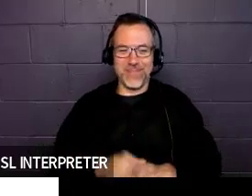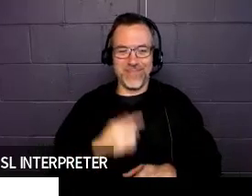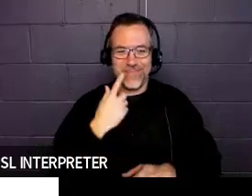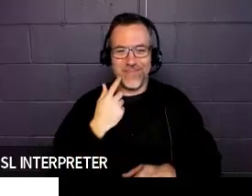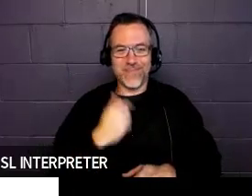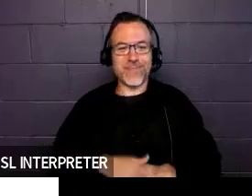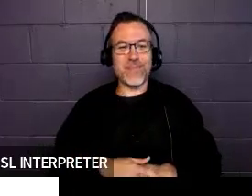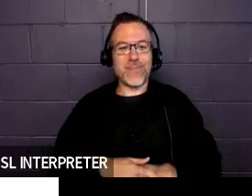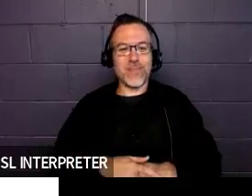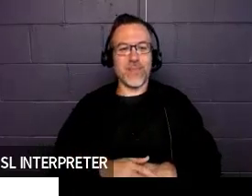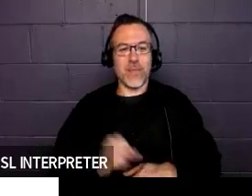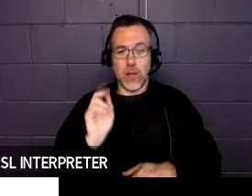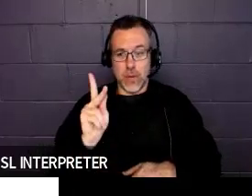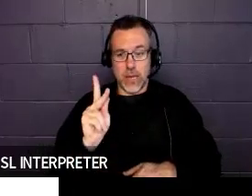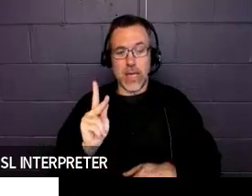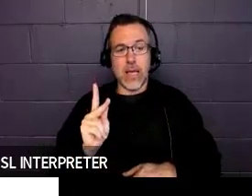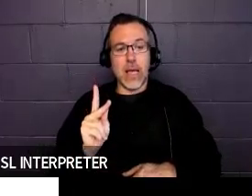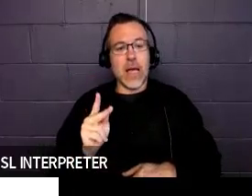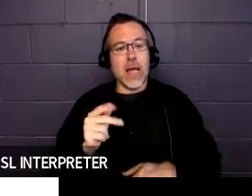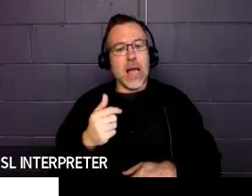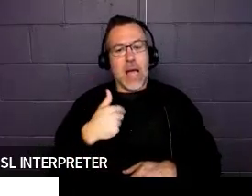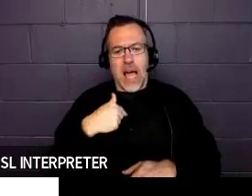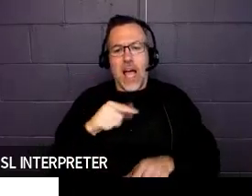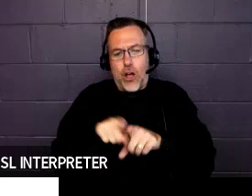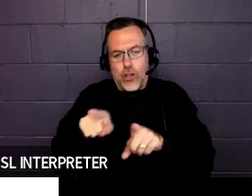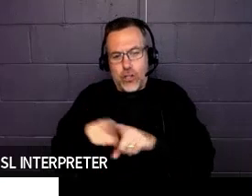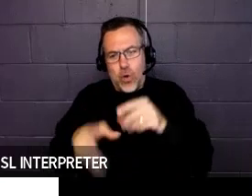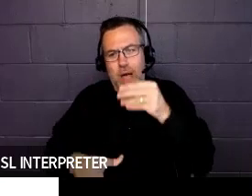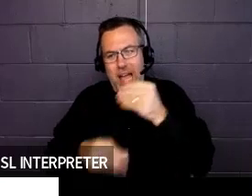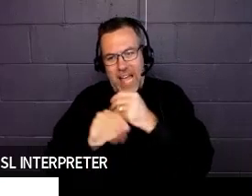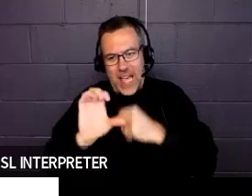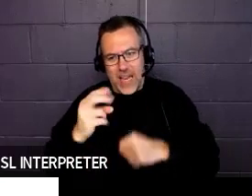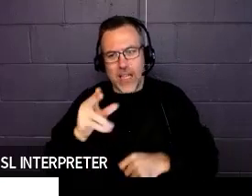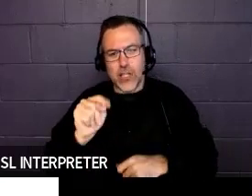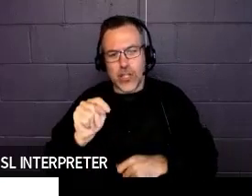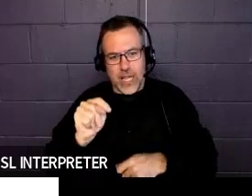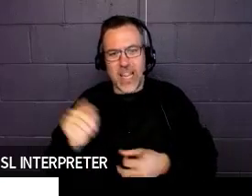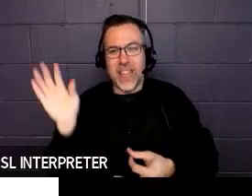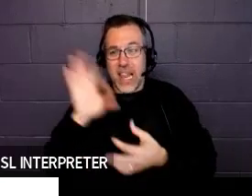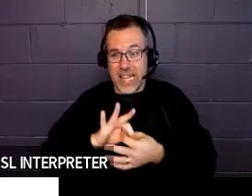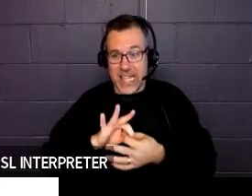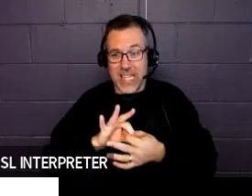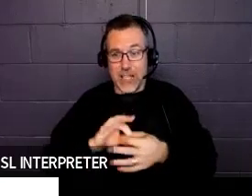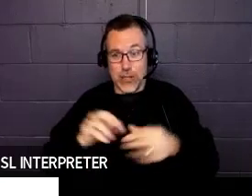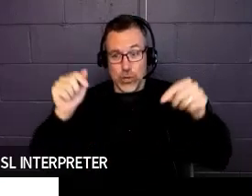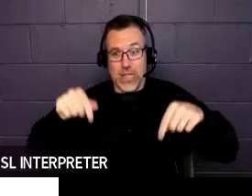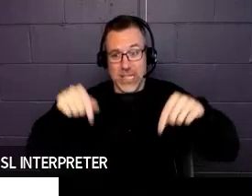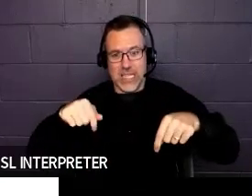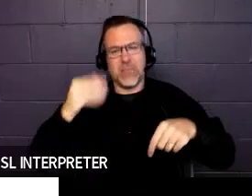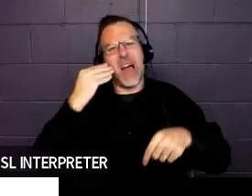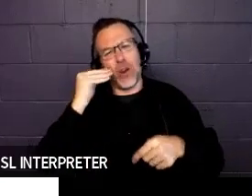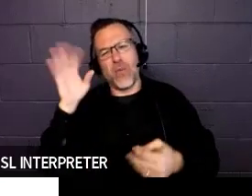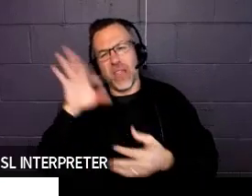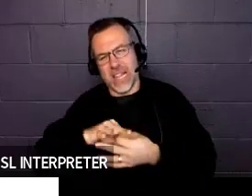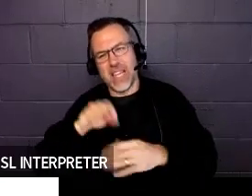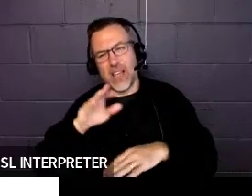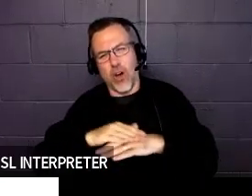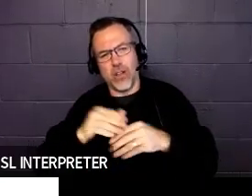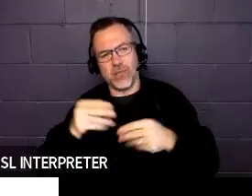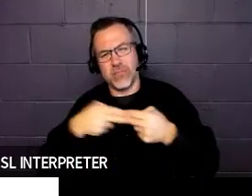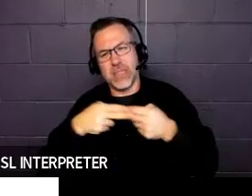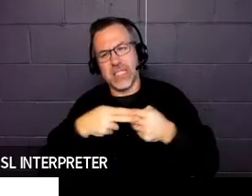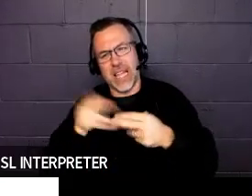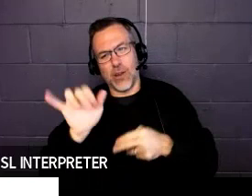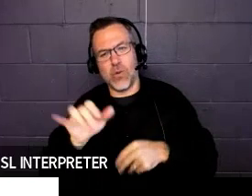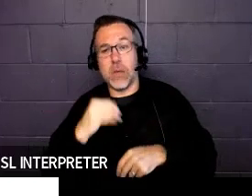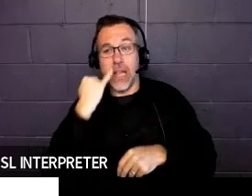then I just put in chat also the link to this. I know the link is on the slide, but just in case you